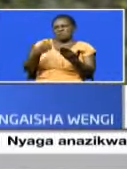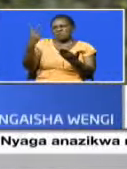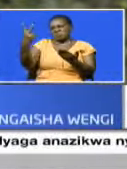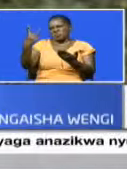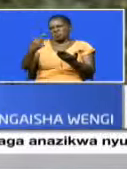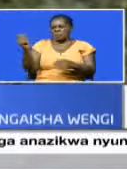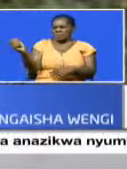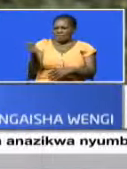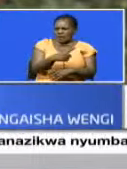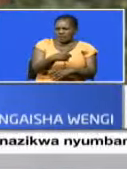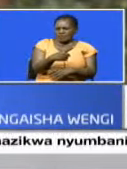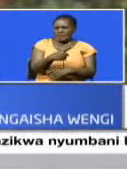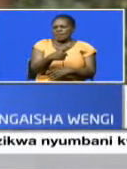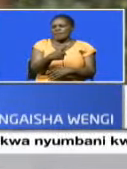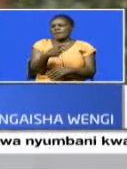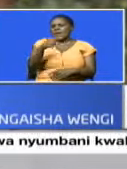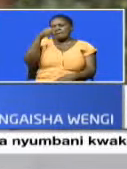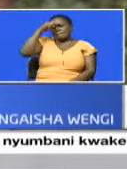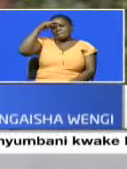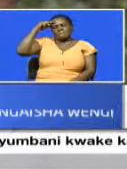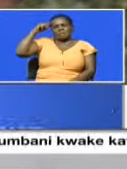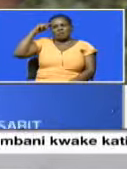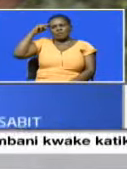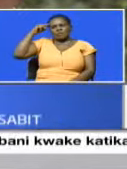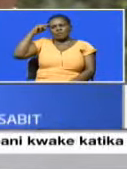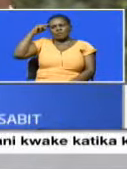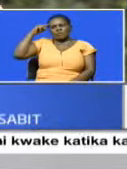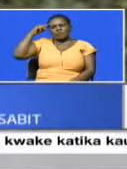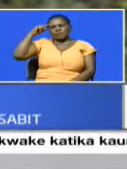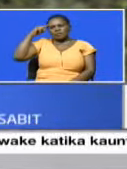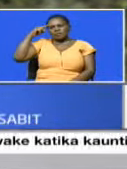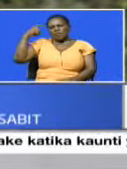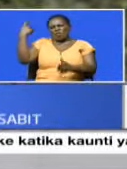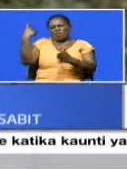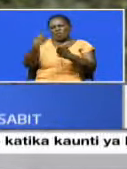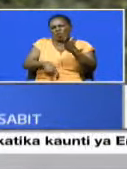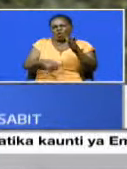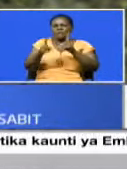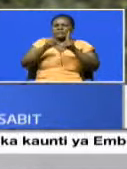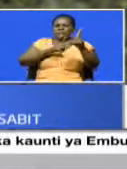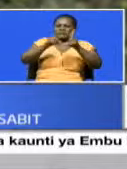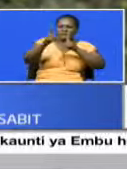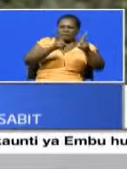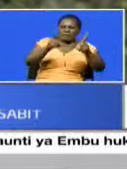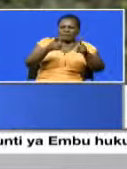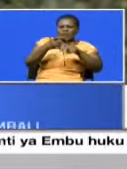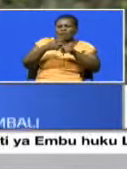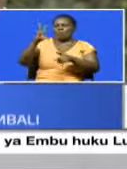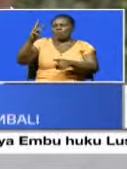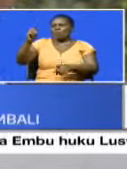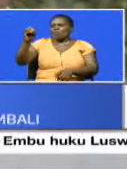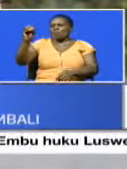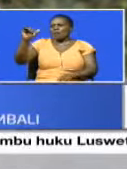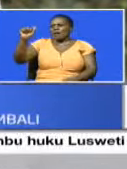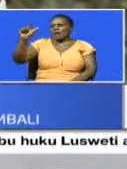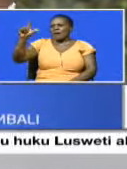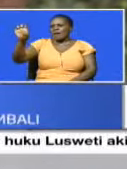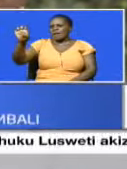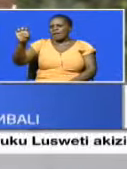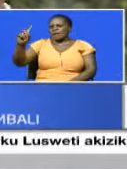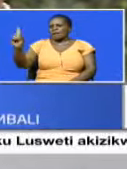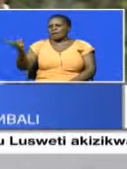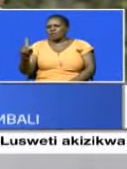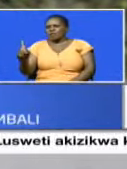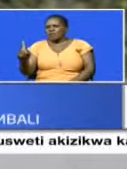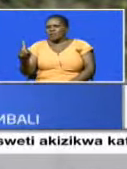month. Because of the prohibitive cost of travel from Moyale to Nairobi, from